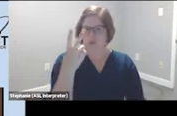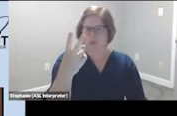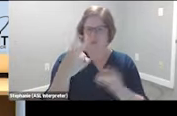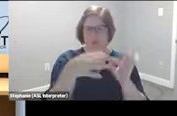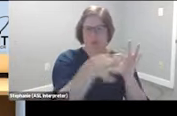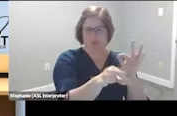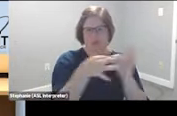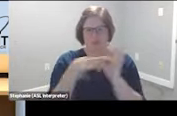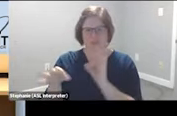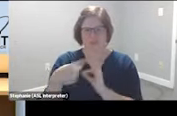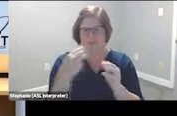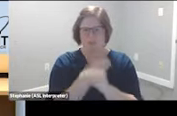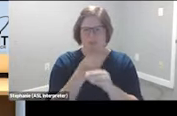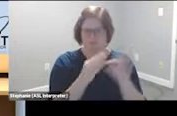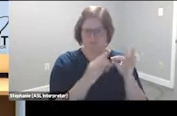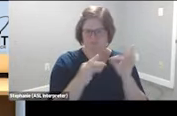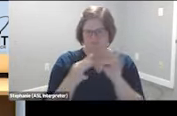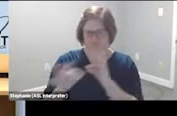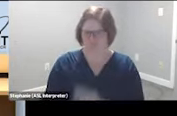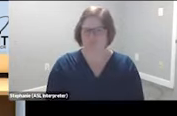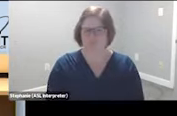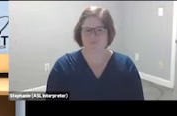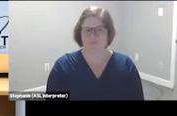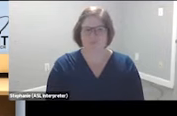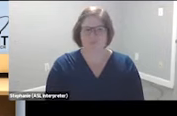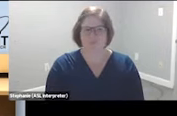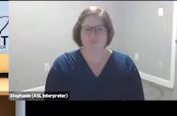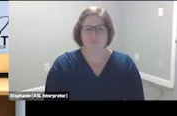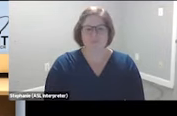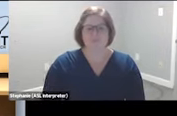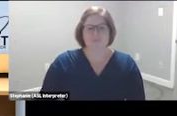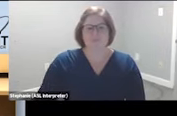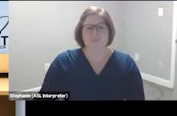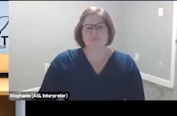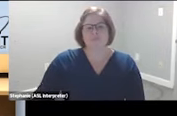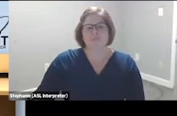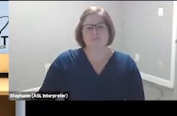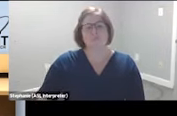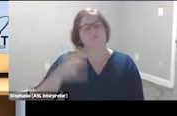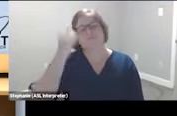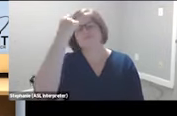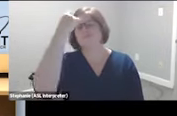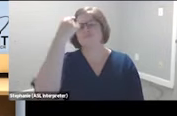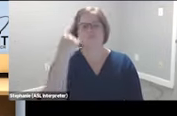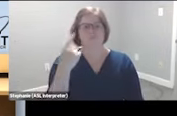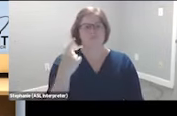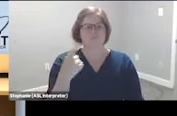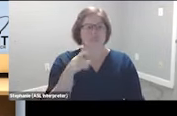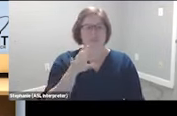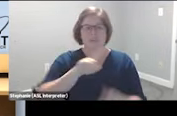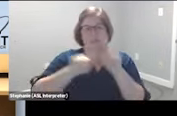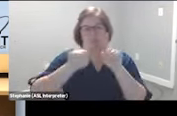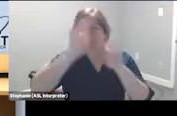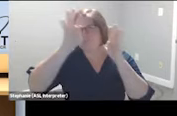different heights. The applications are really almost limitless, and here is an